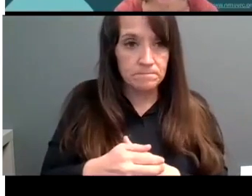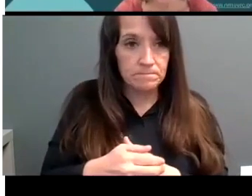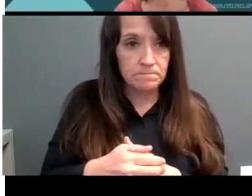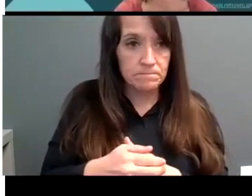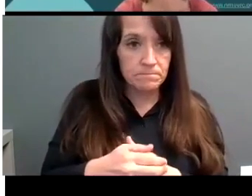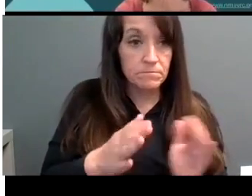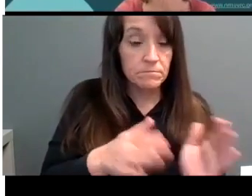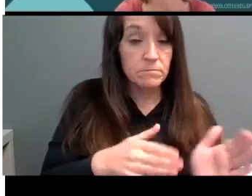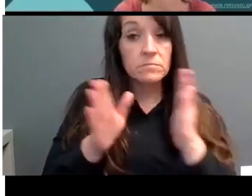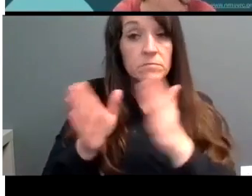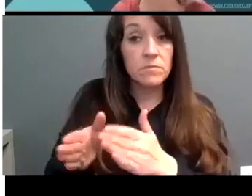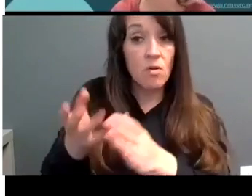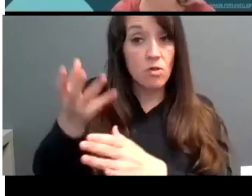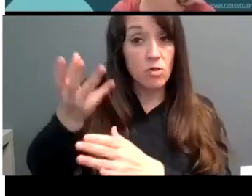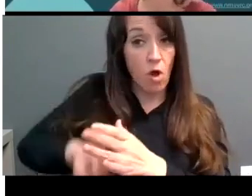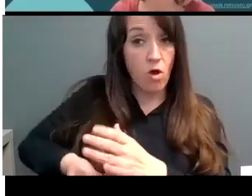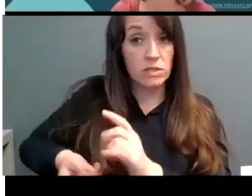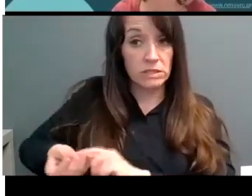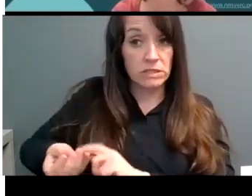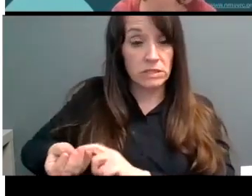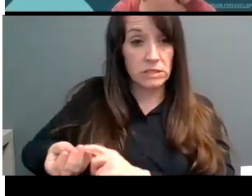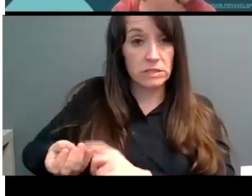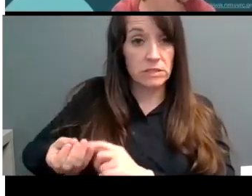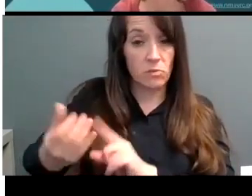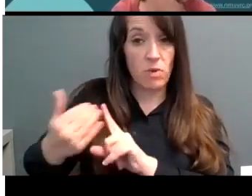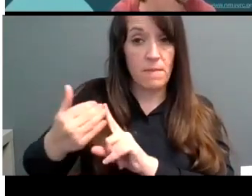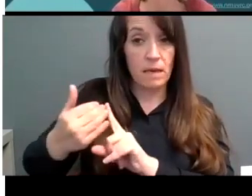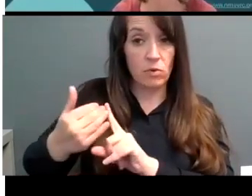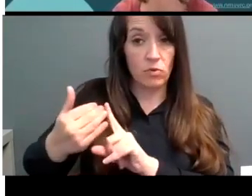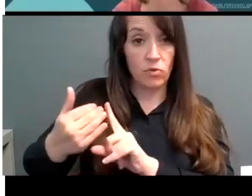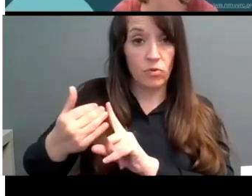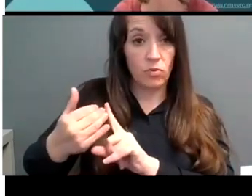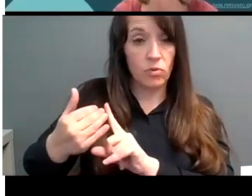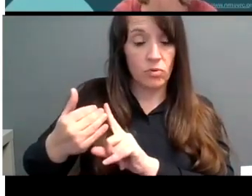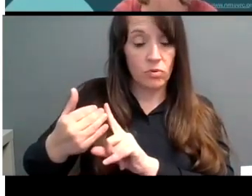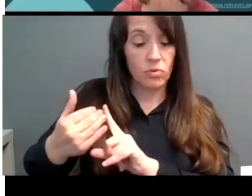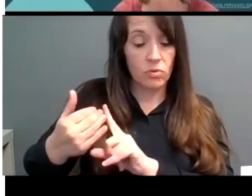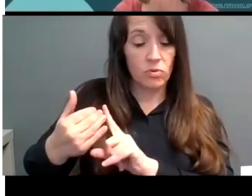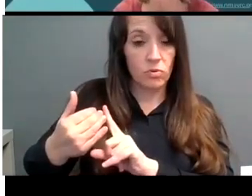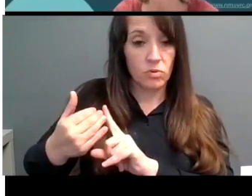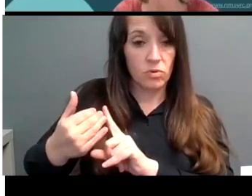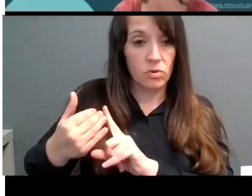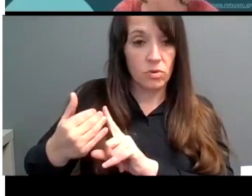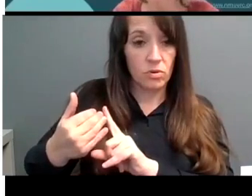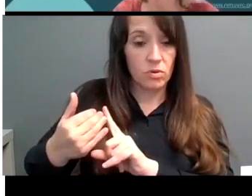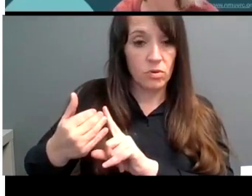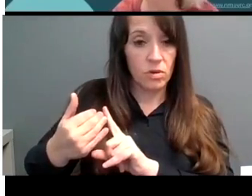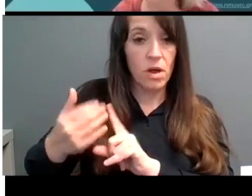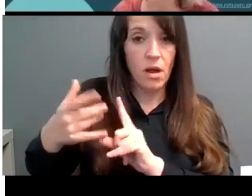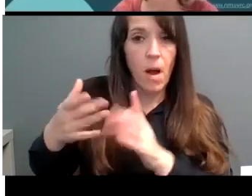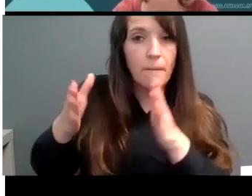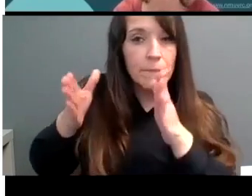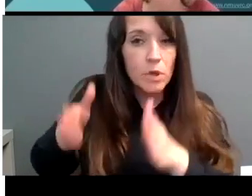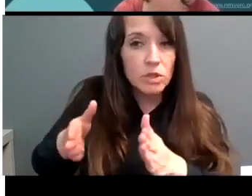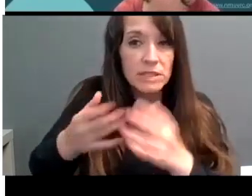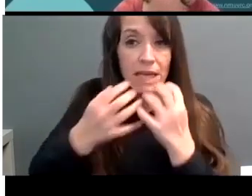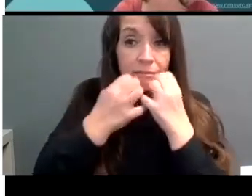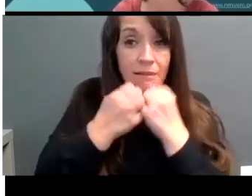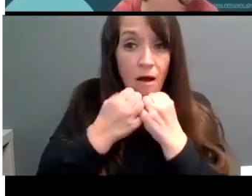a loss reminder, we're talking about things that remind the individual of someone they love